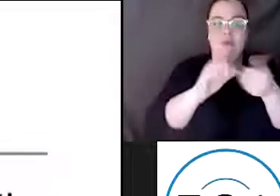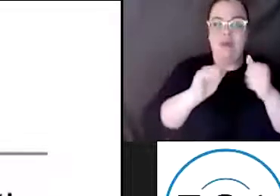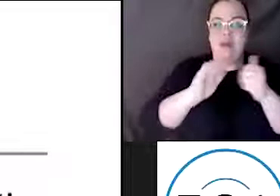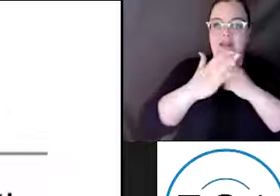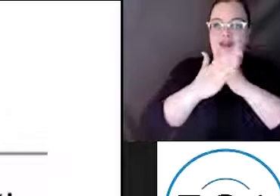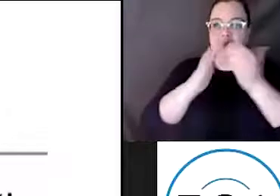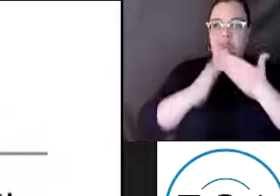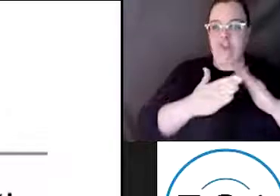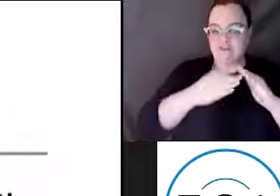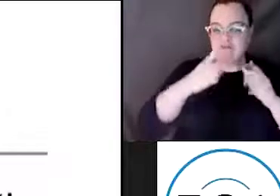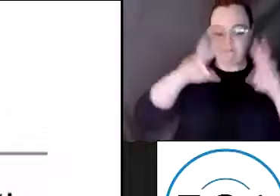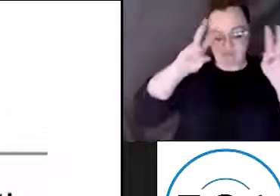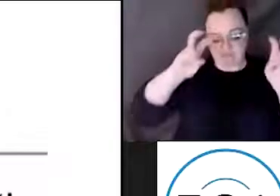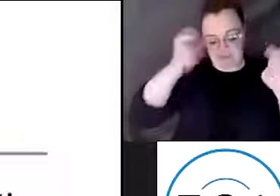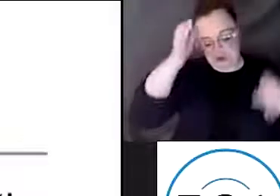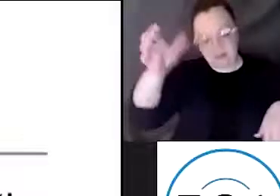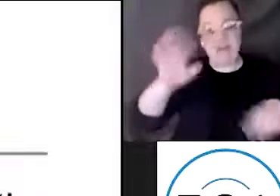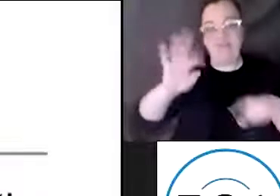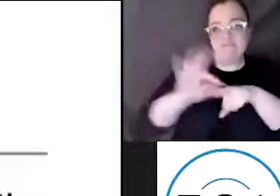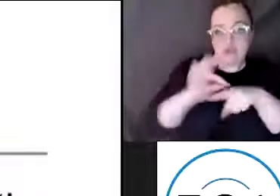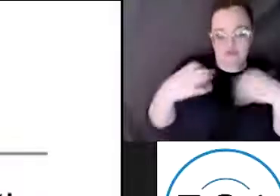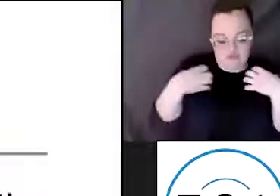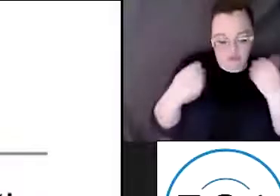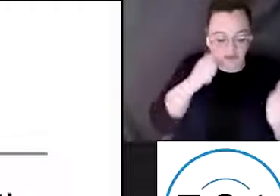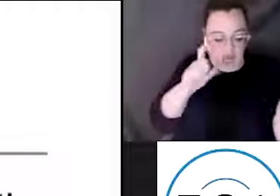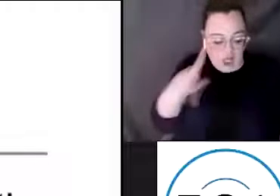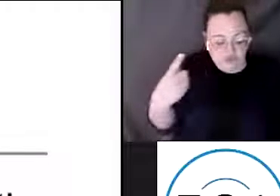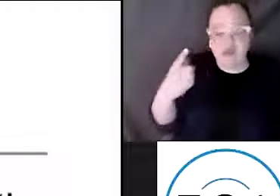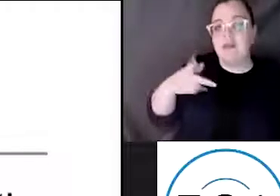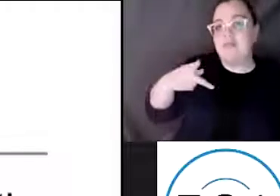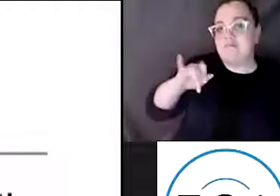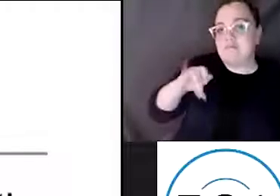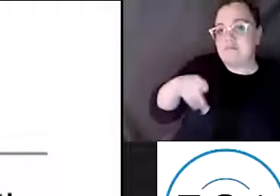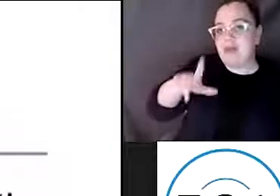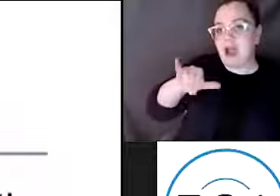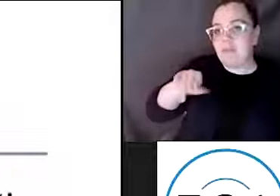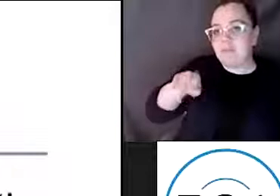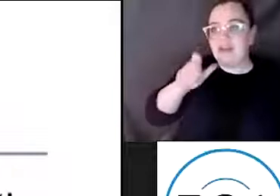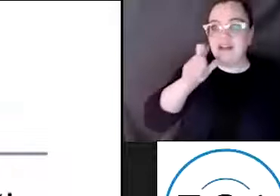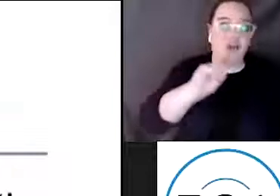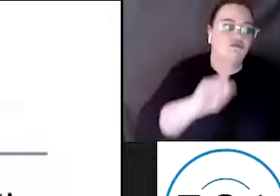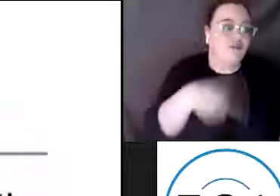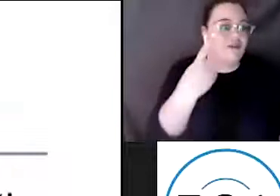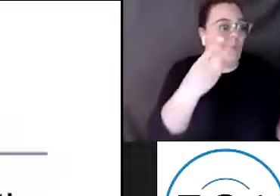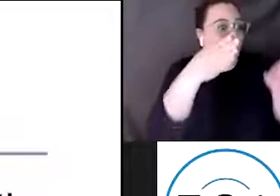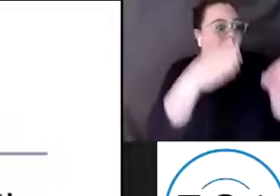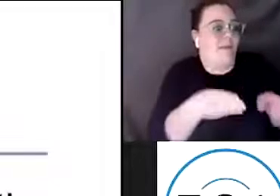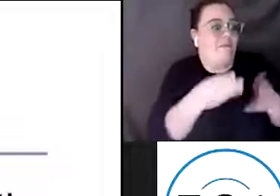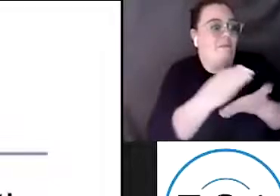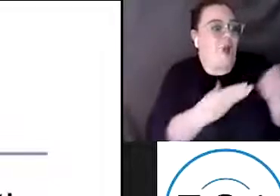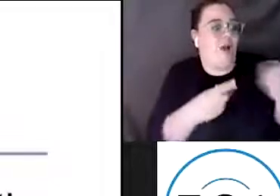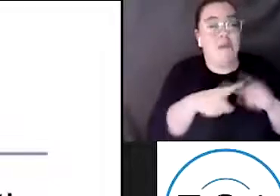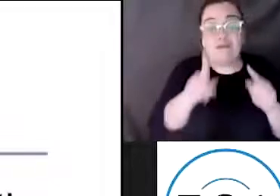just the infrastructure, it's not just the pipelines, it's the service that those pipelines provide and the people that work for those services that are